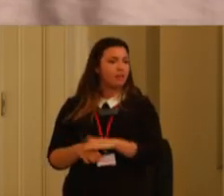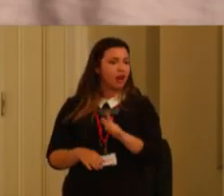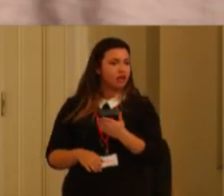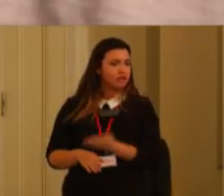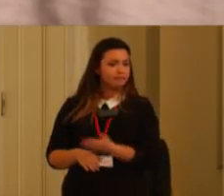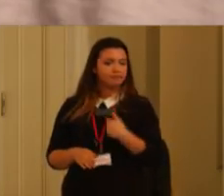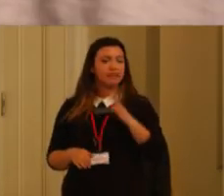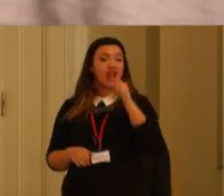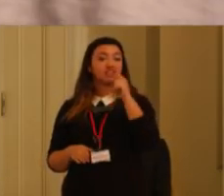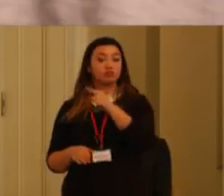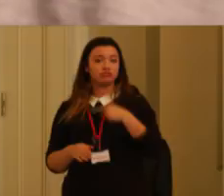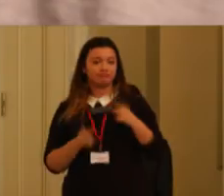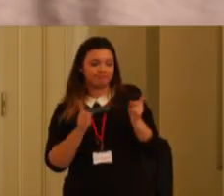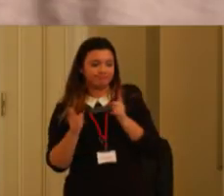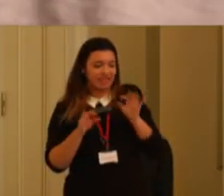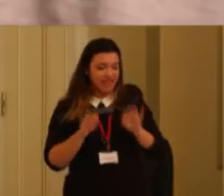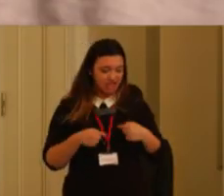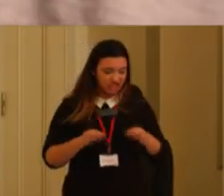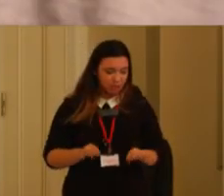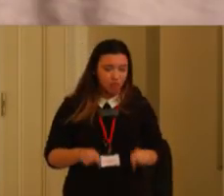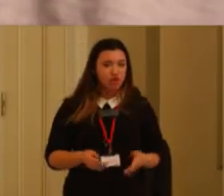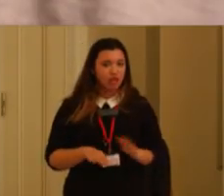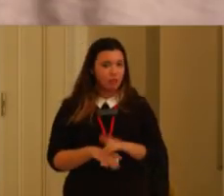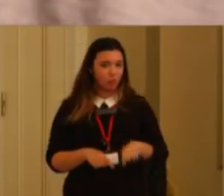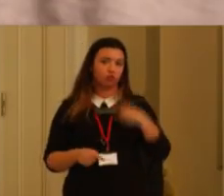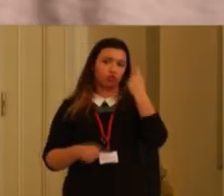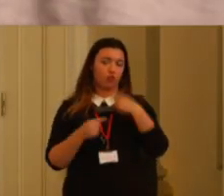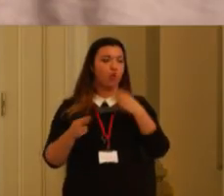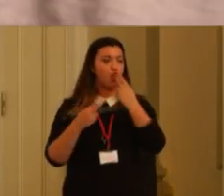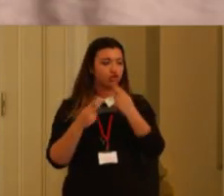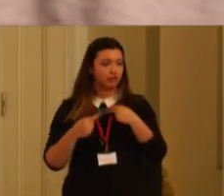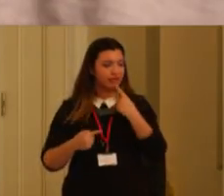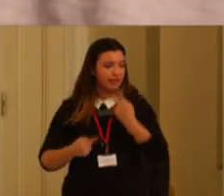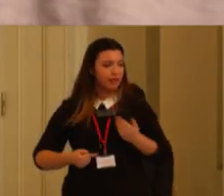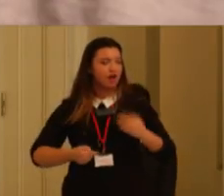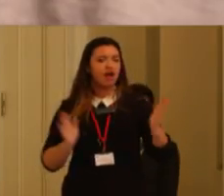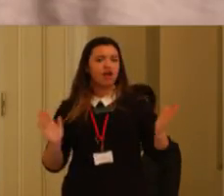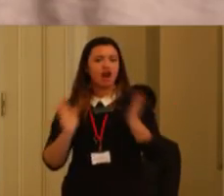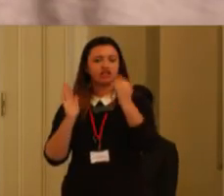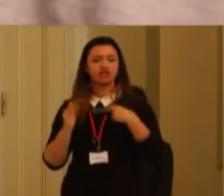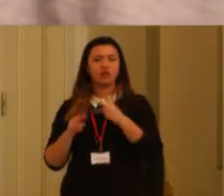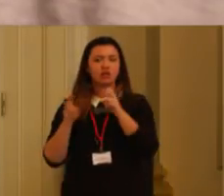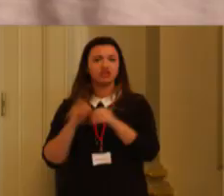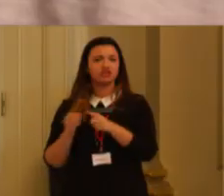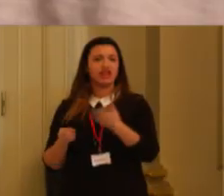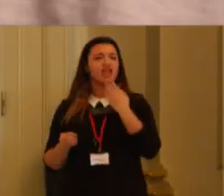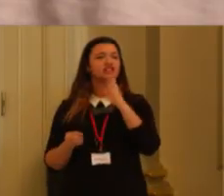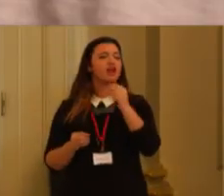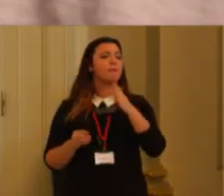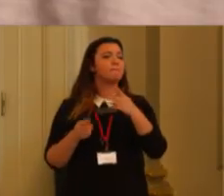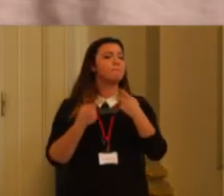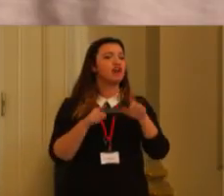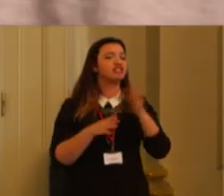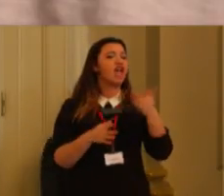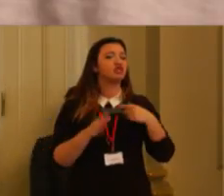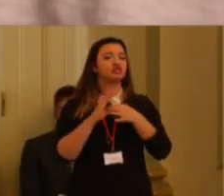Ulaş said. Yes, of course, future will come, but we also discussed that corresponding elements for the future.